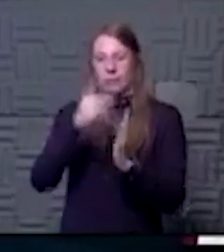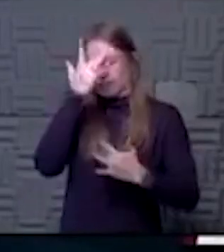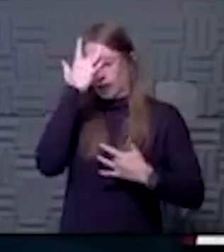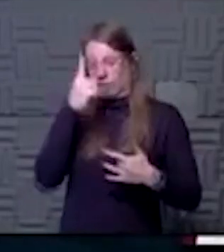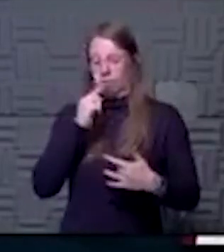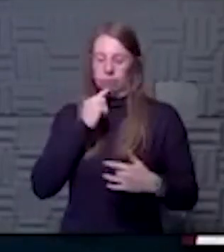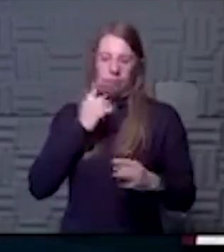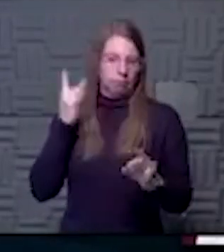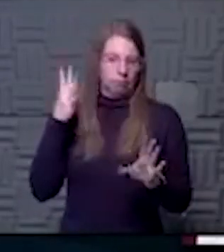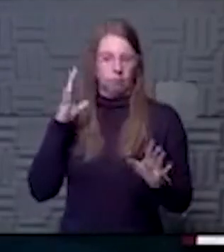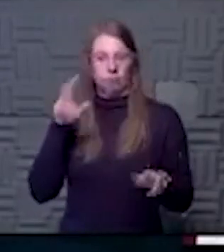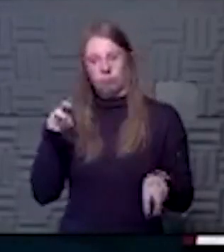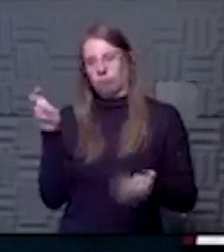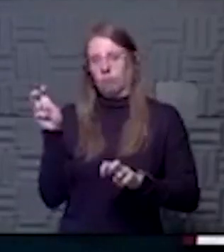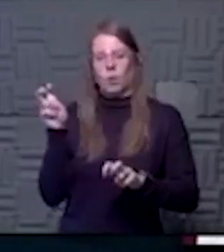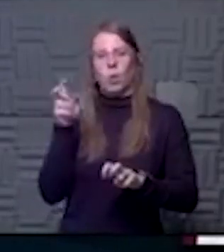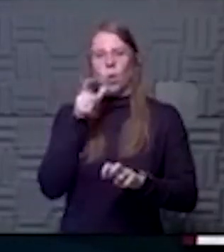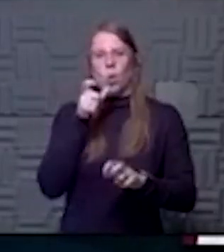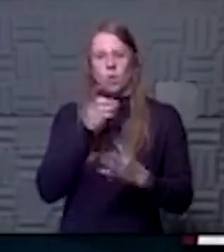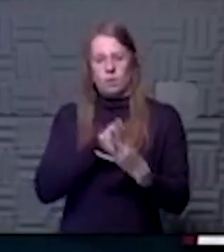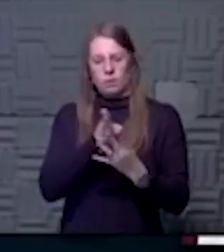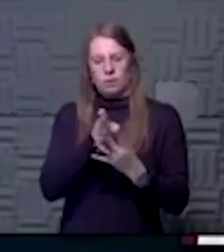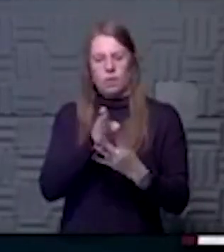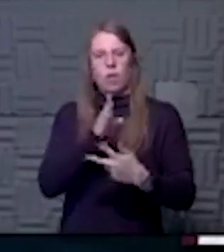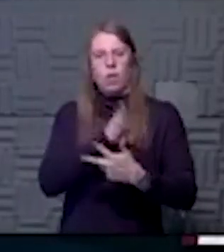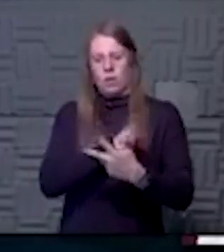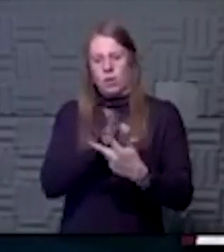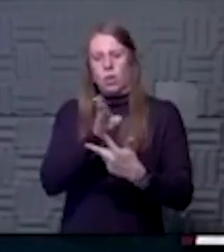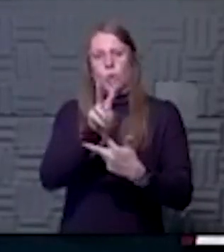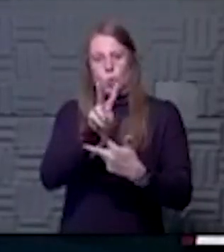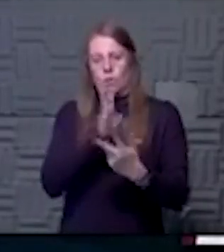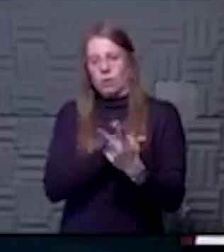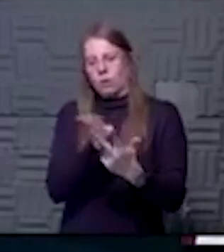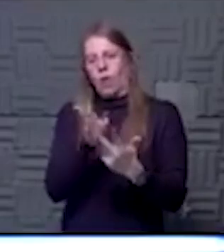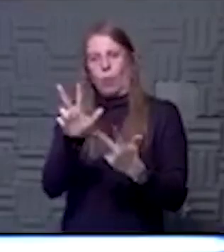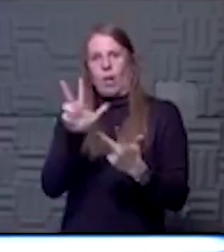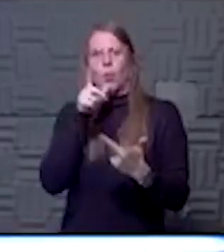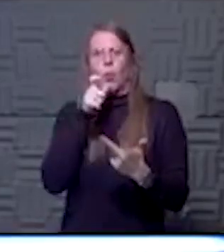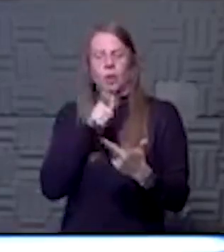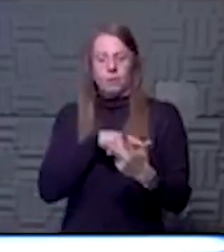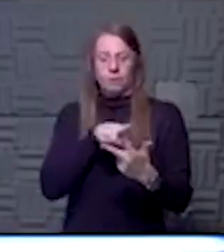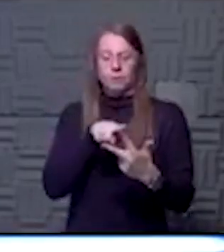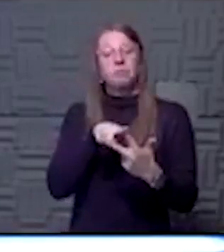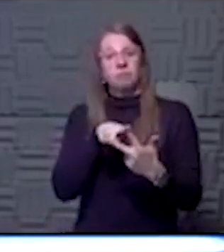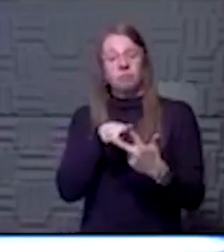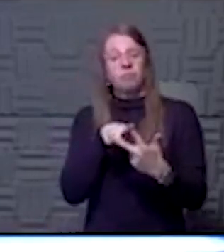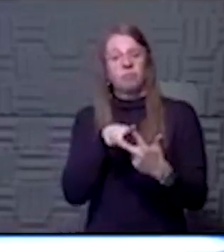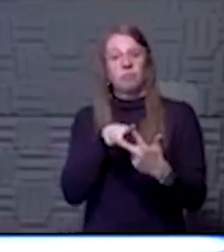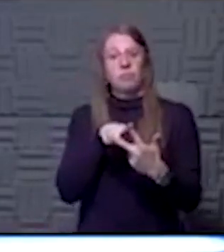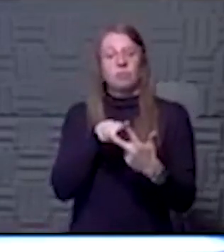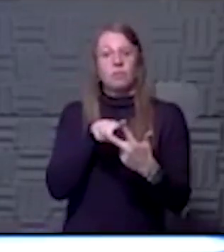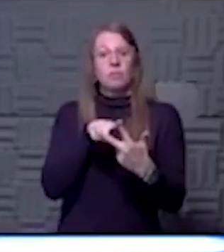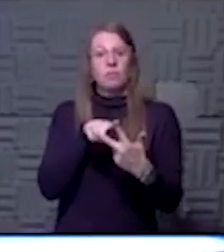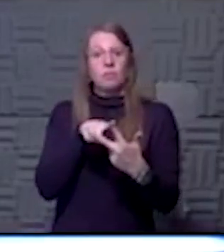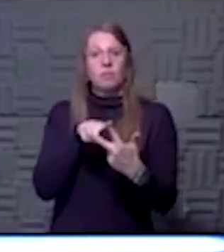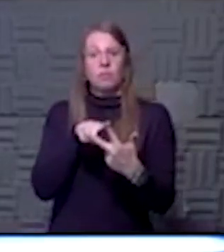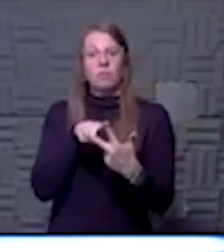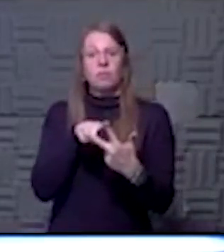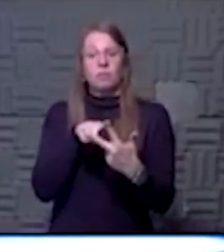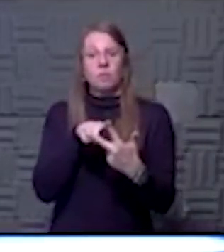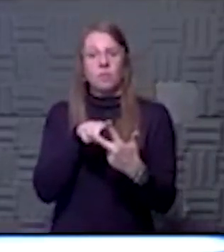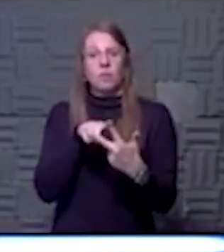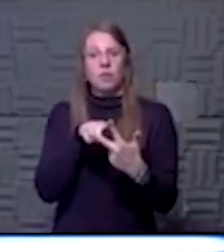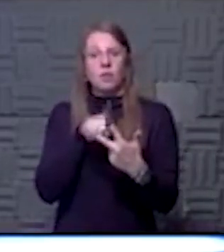most vulnerable, then who's in phase 2 and who's in phase 3? Phase 2 begins to open up with a first priority to all